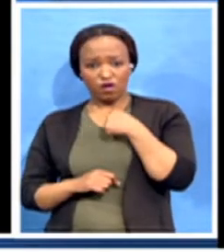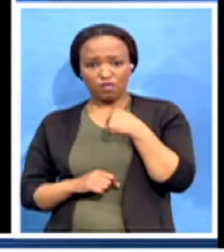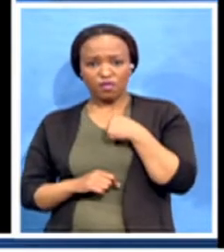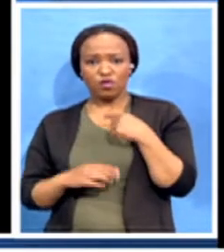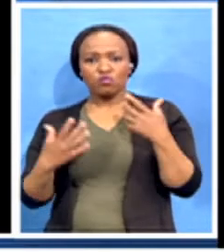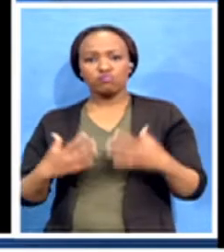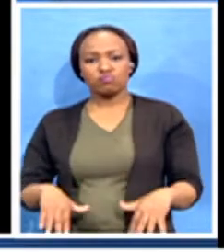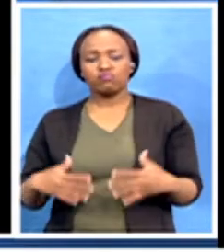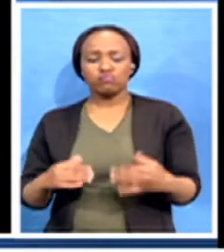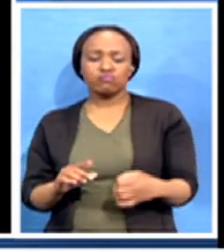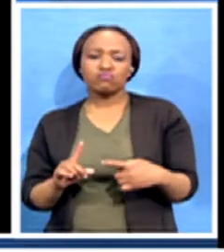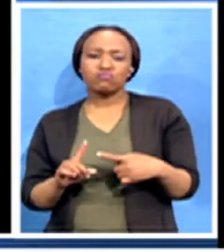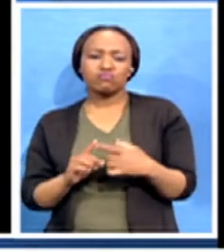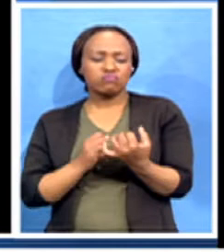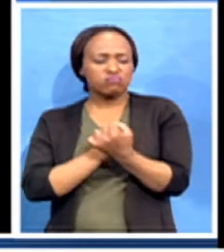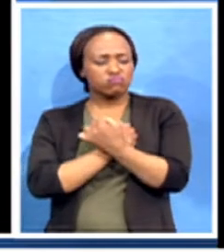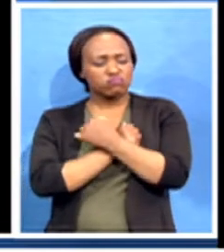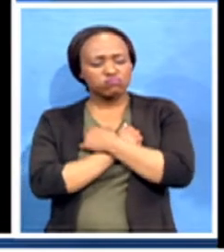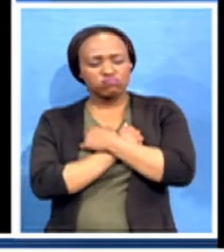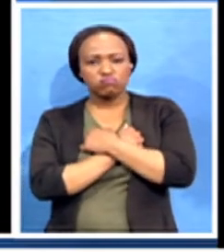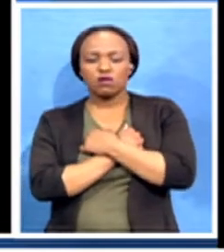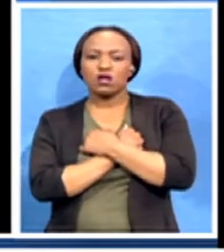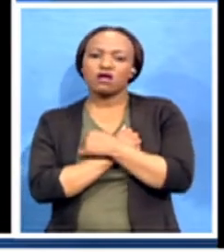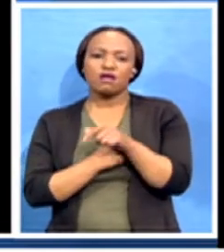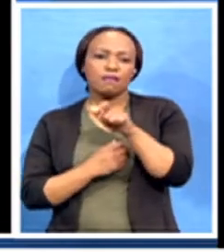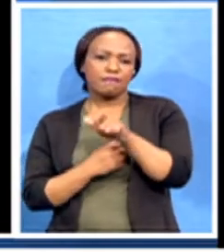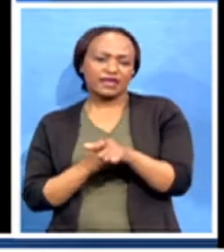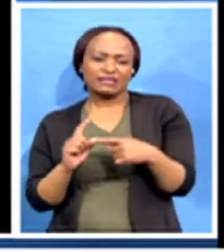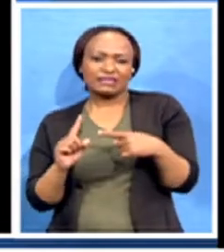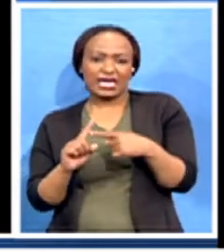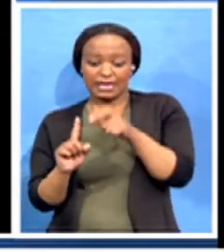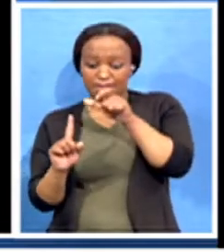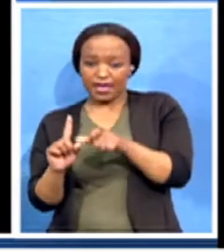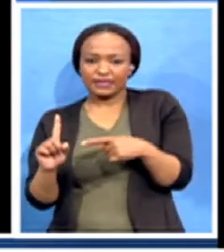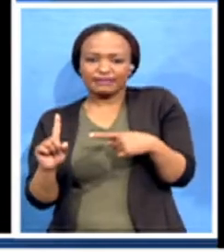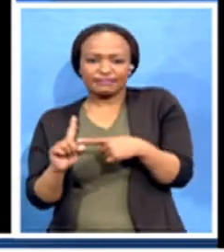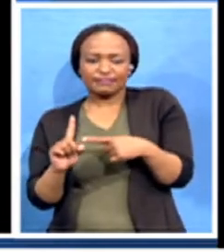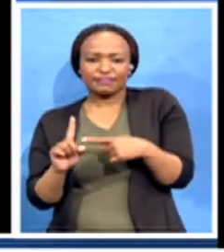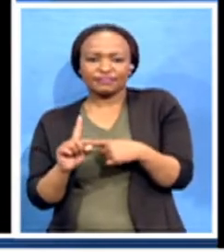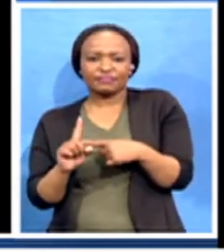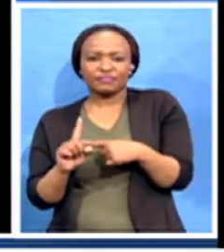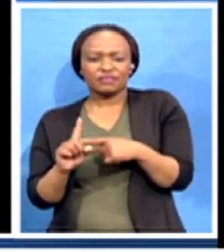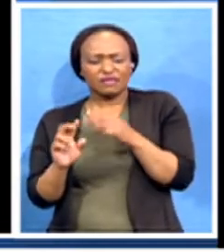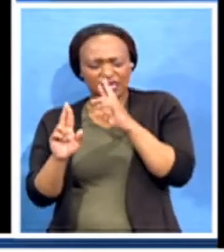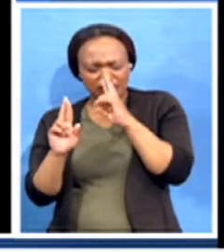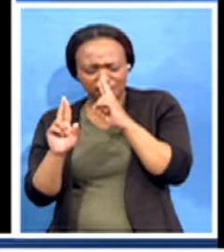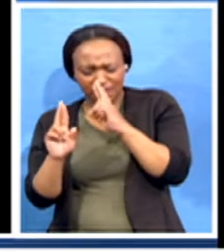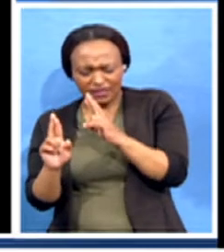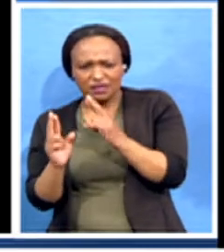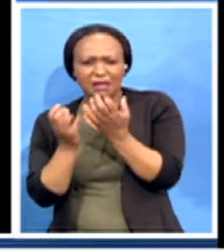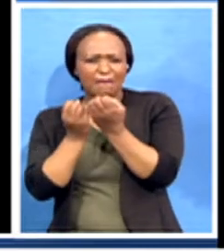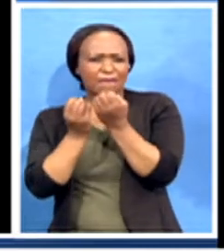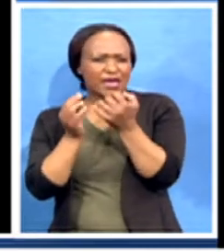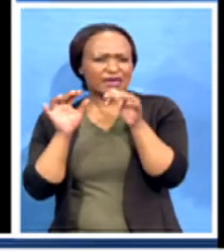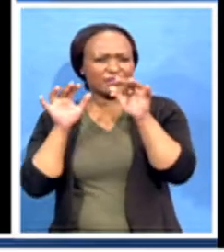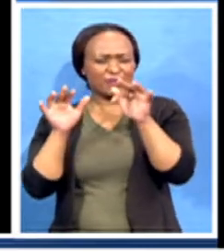the most loved person, as a person, respected.